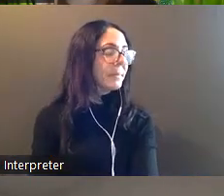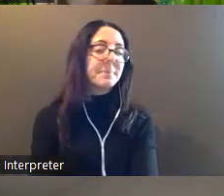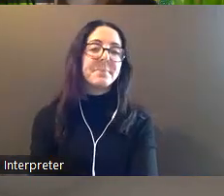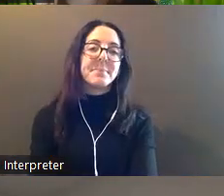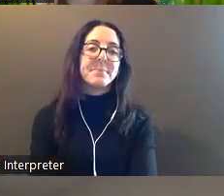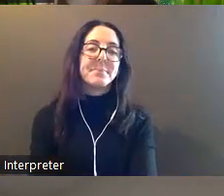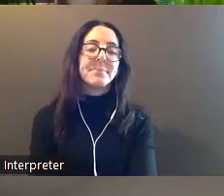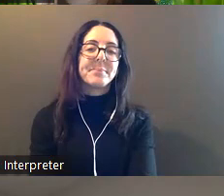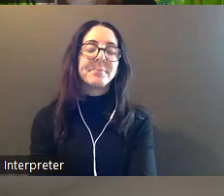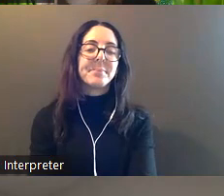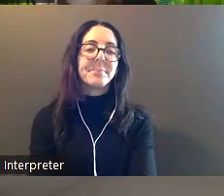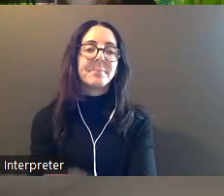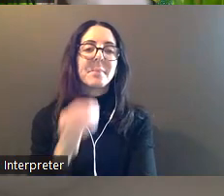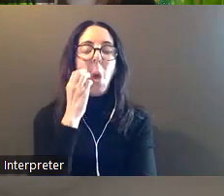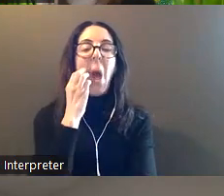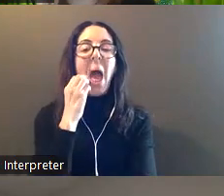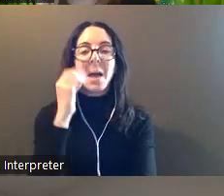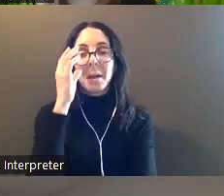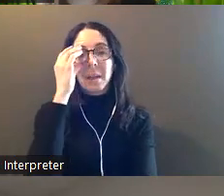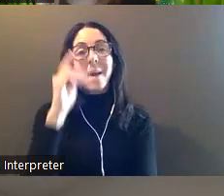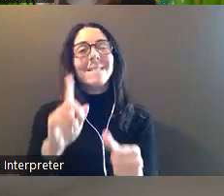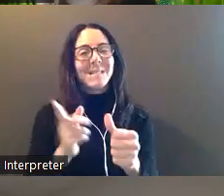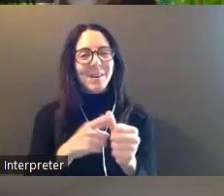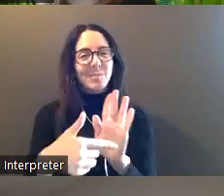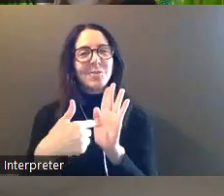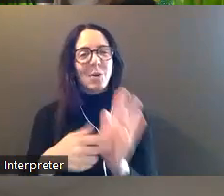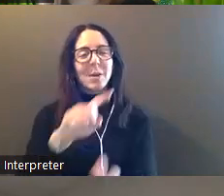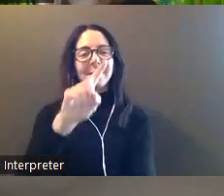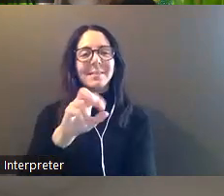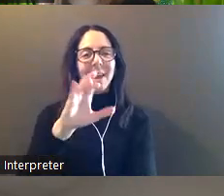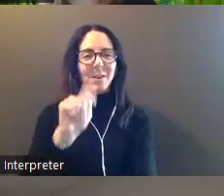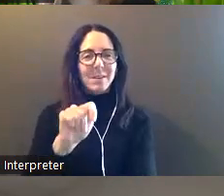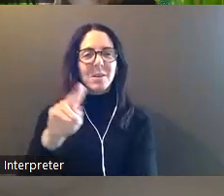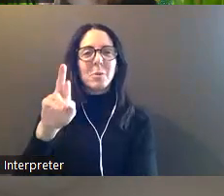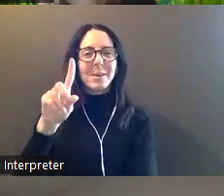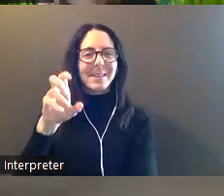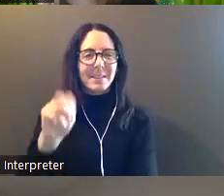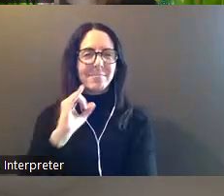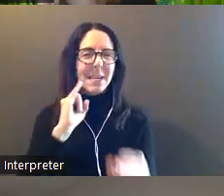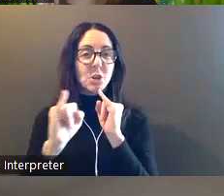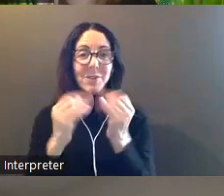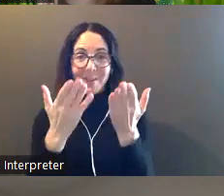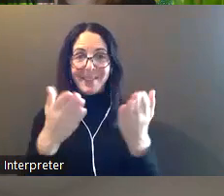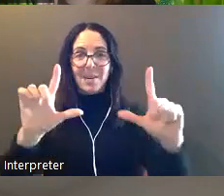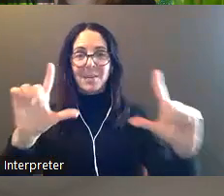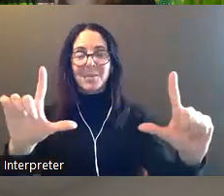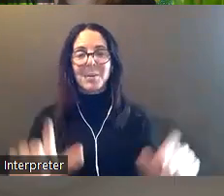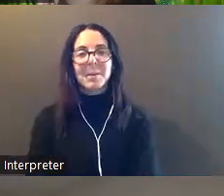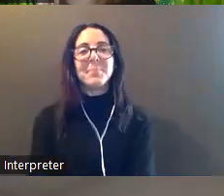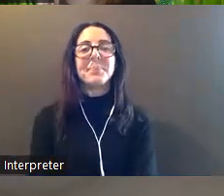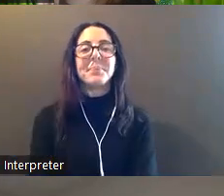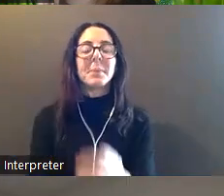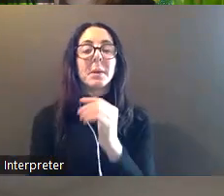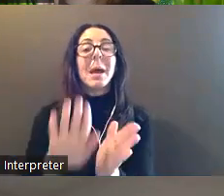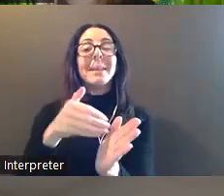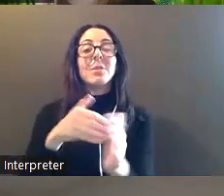So first, we're just going to take a look at the Zaret burden interview. You can see it up there on your screen. So Central